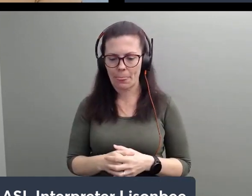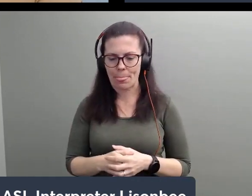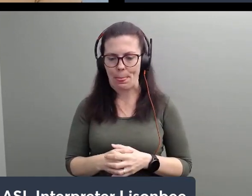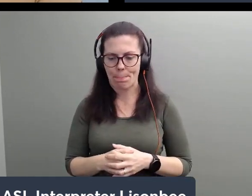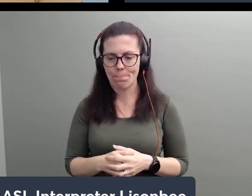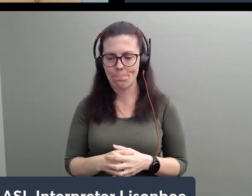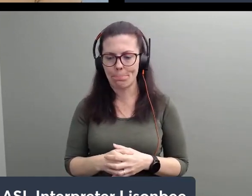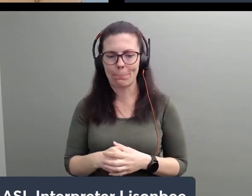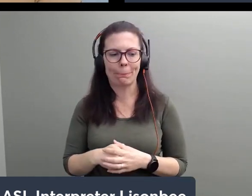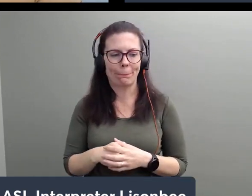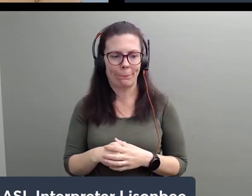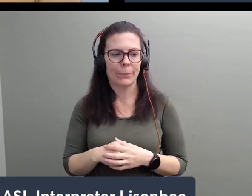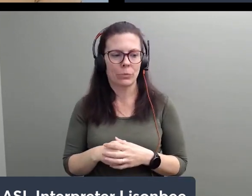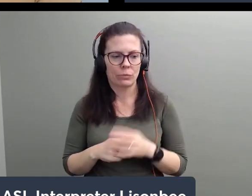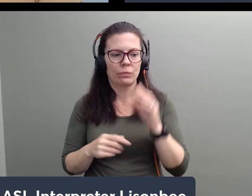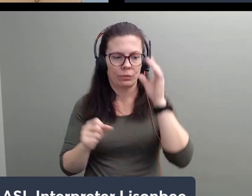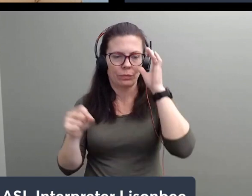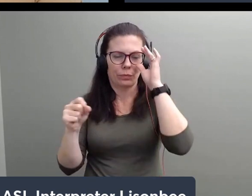I think the